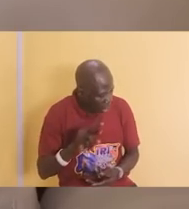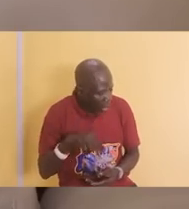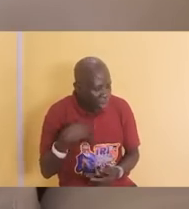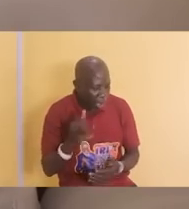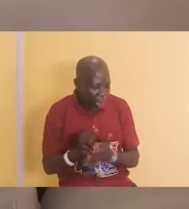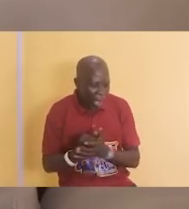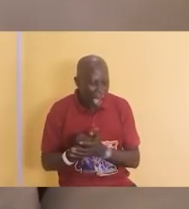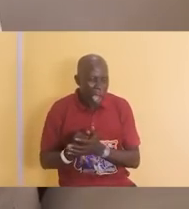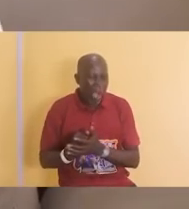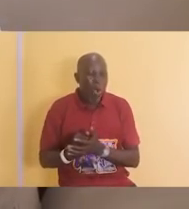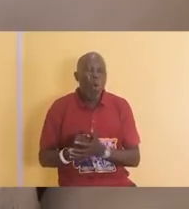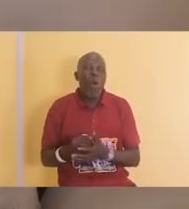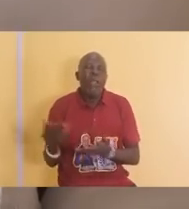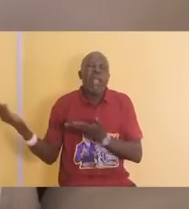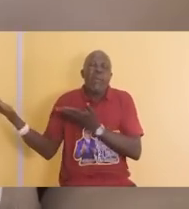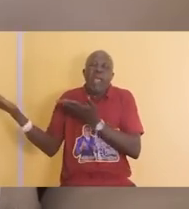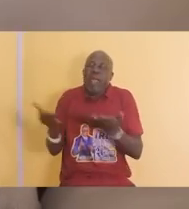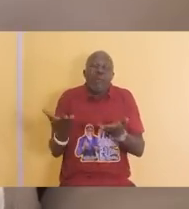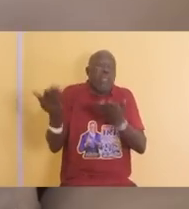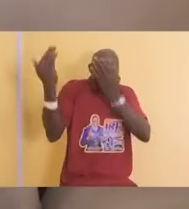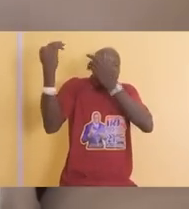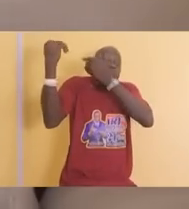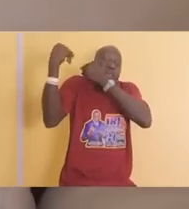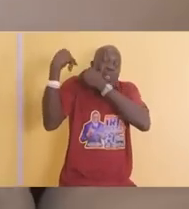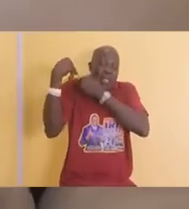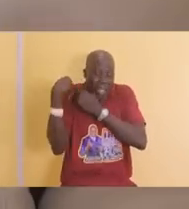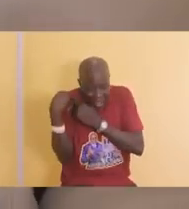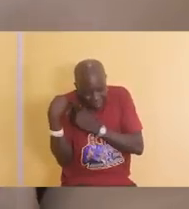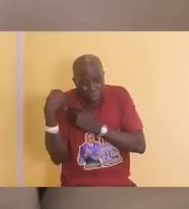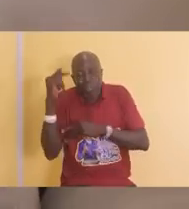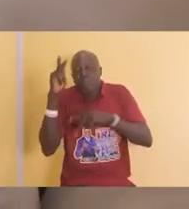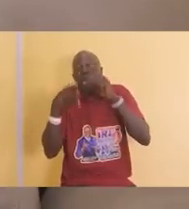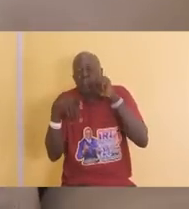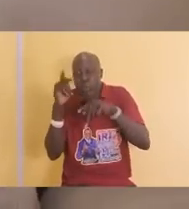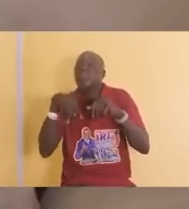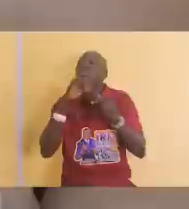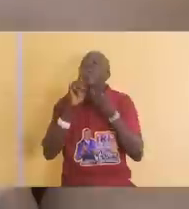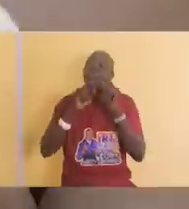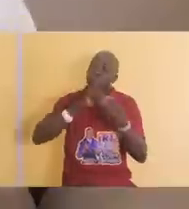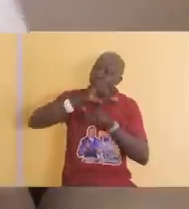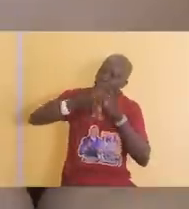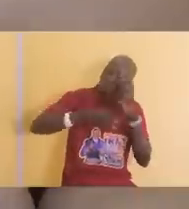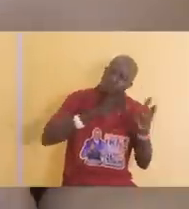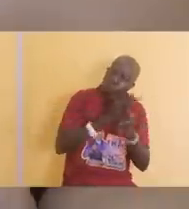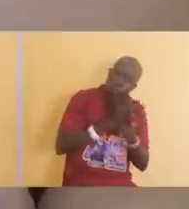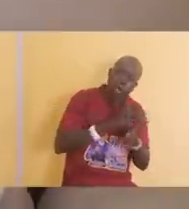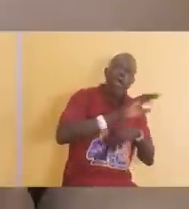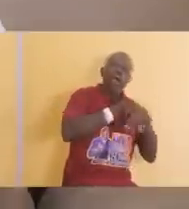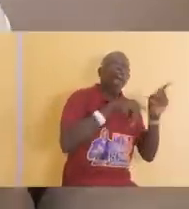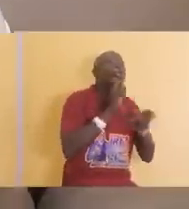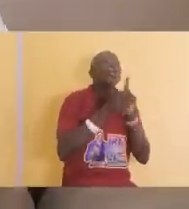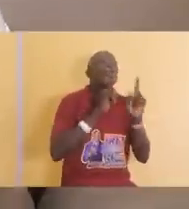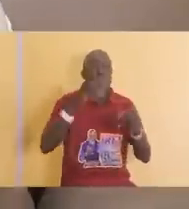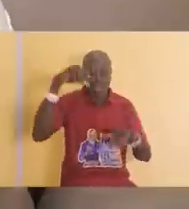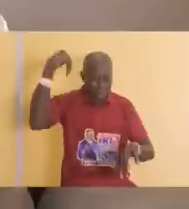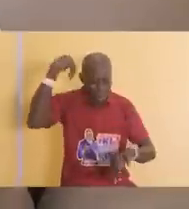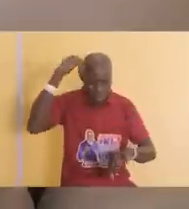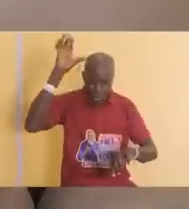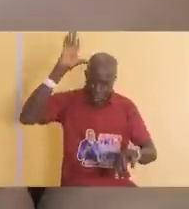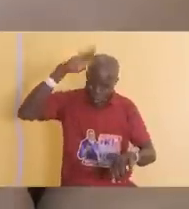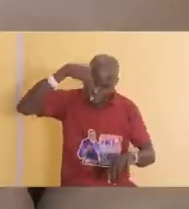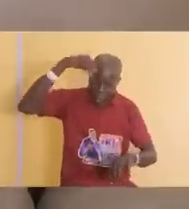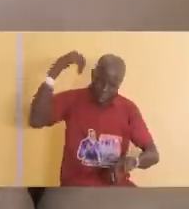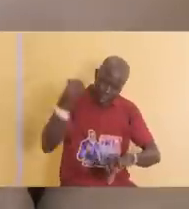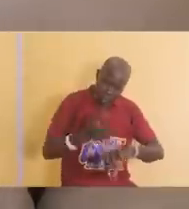You know, say the place. Hey, who go? All you that are labor and are heavy laden is we are talking about the world. We talk about the wicked world. No, okay.